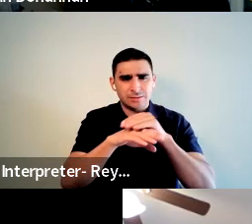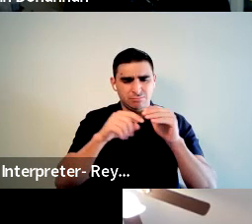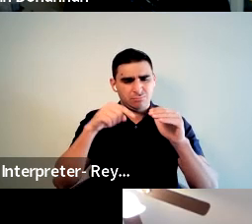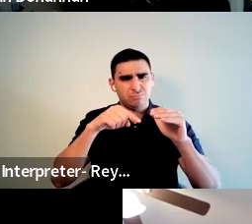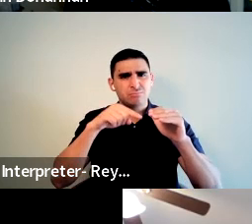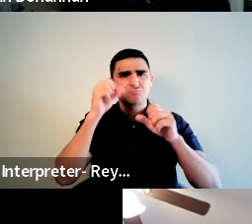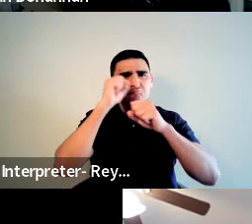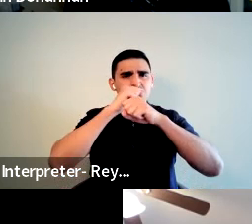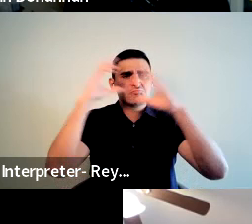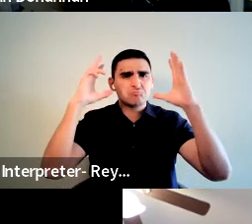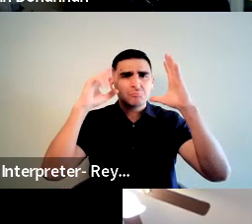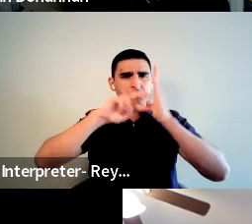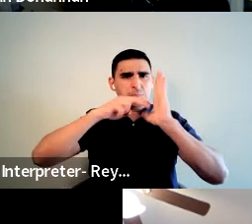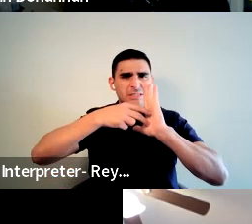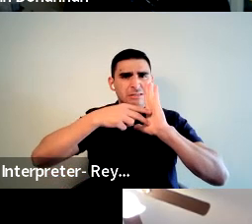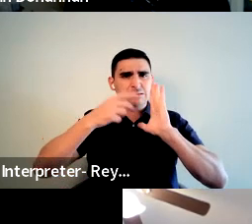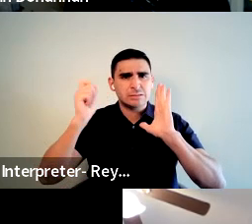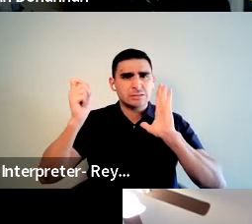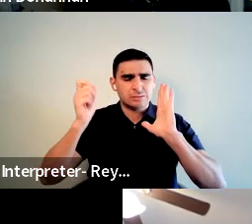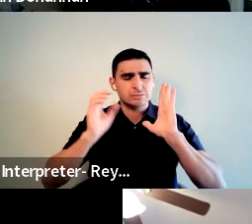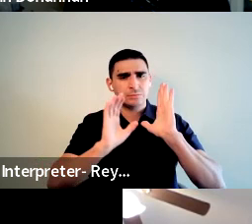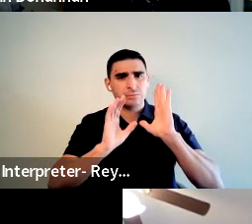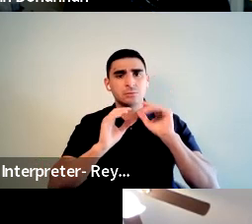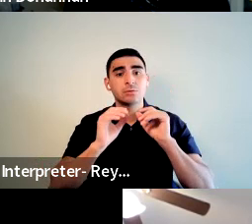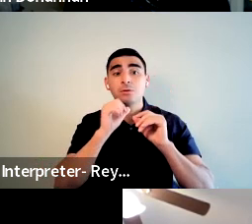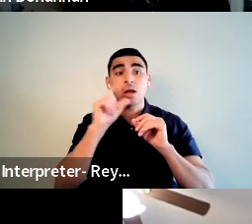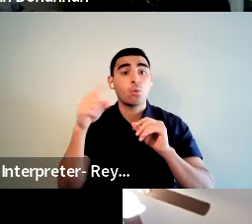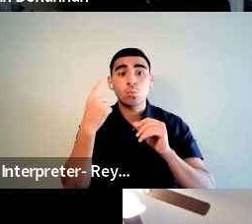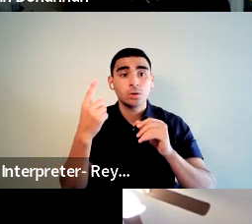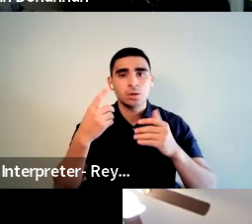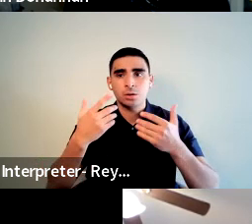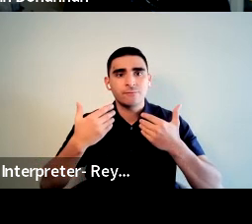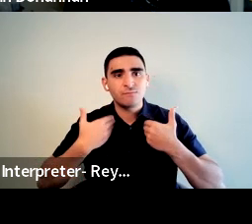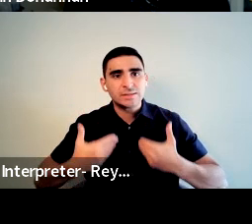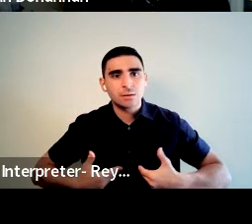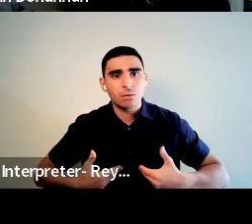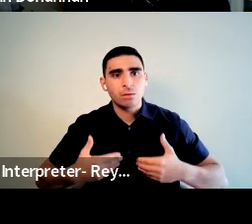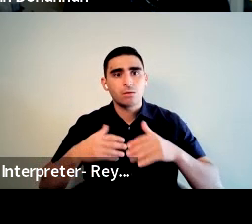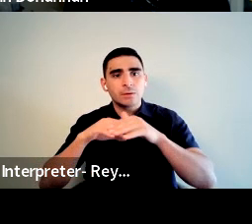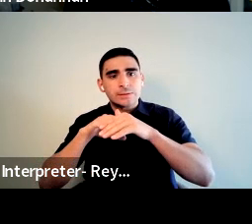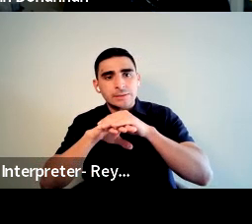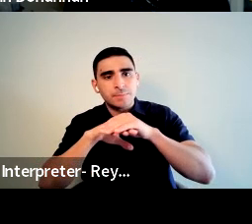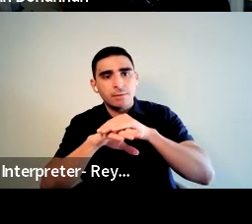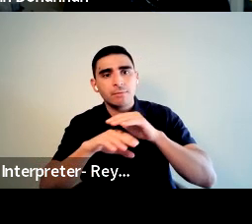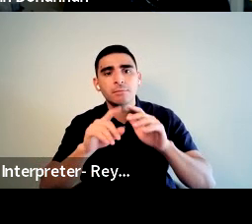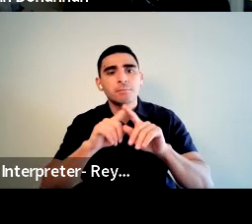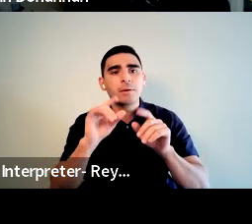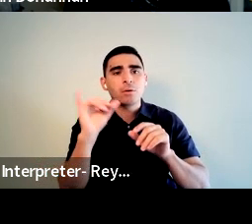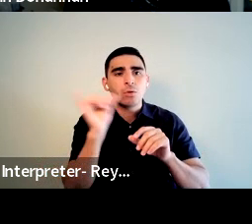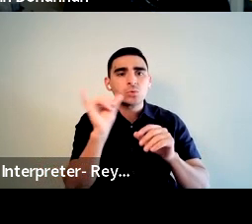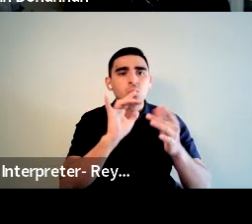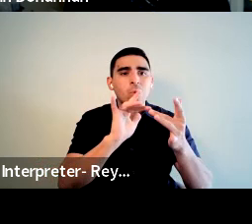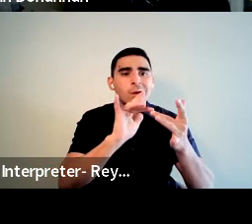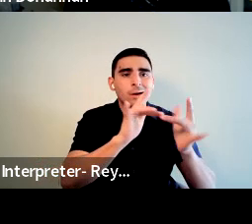different dimensions there are to it, where it's not just physical accessibility, but it starts with the outreach and kind of